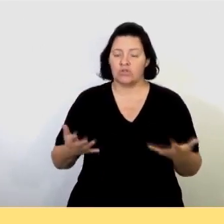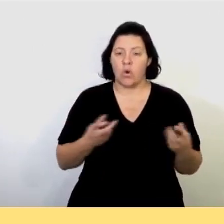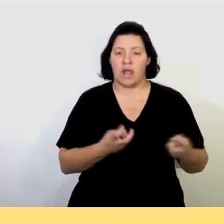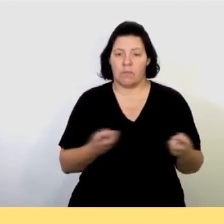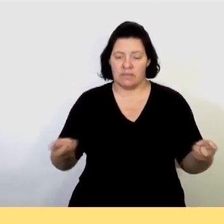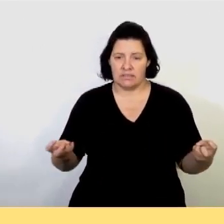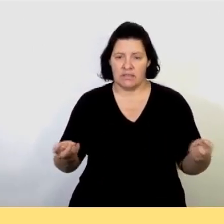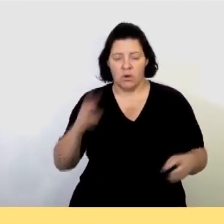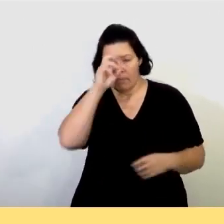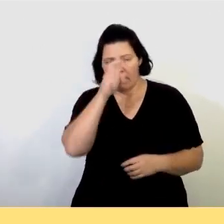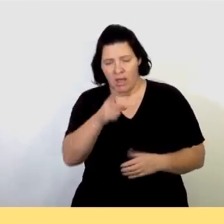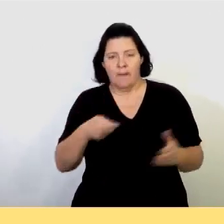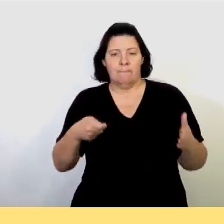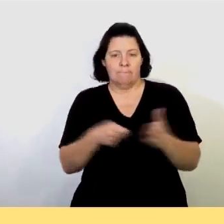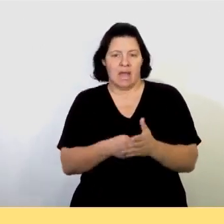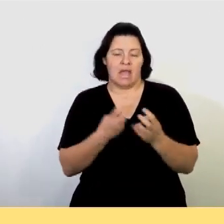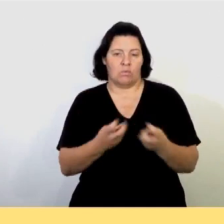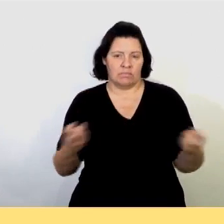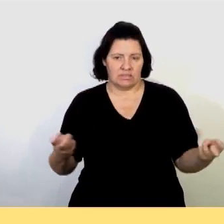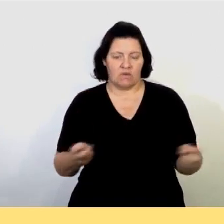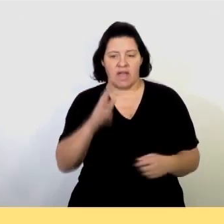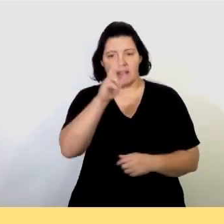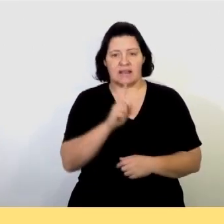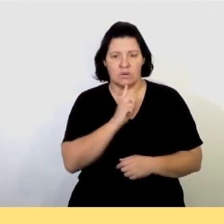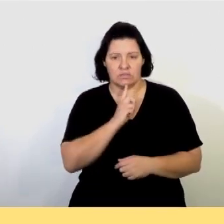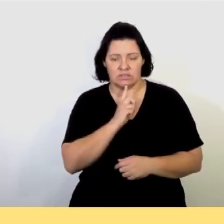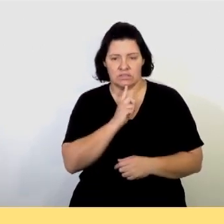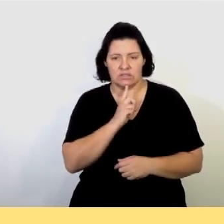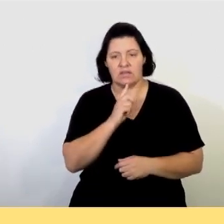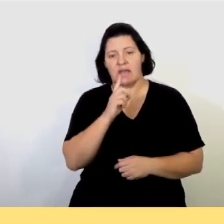235,800. Your equipment, you remember we purchased equipment of